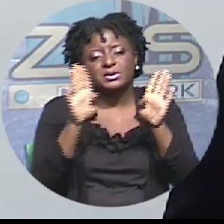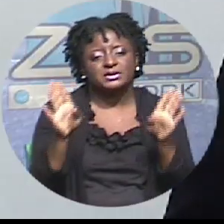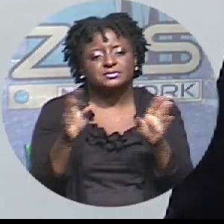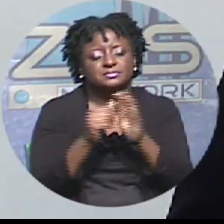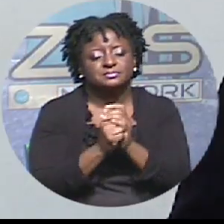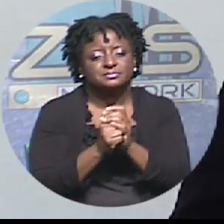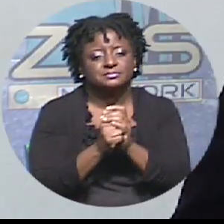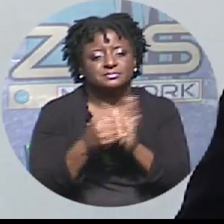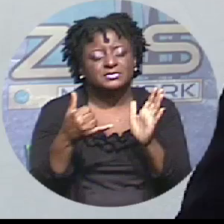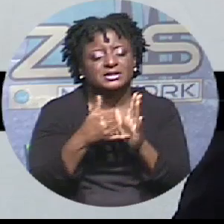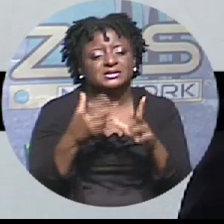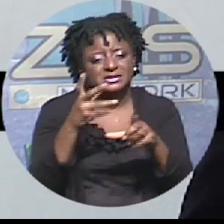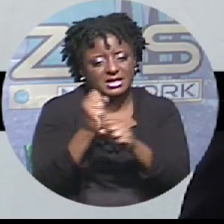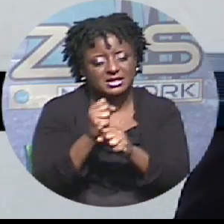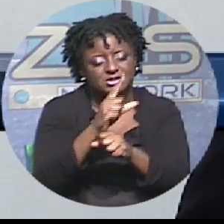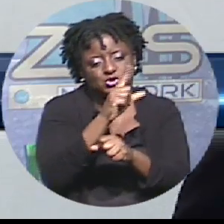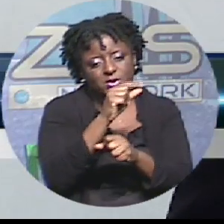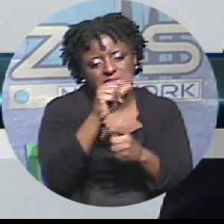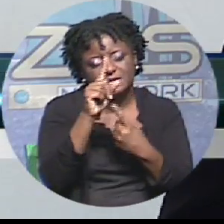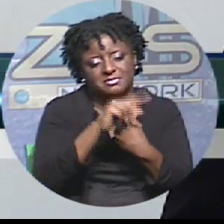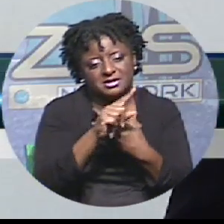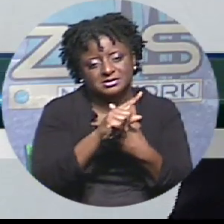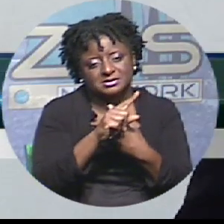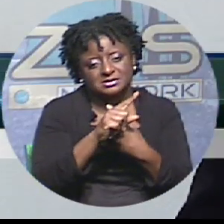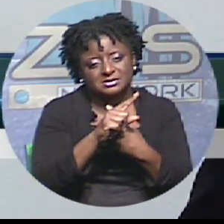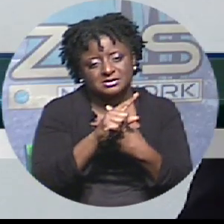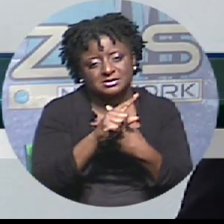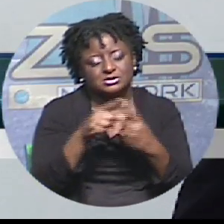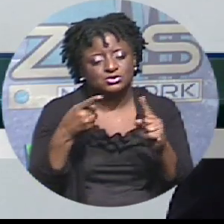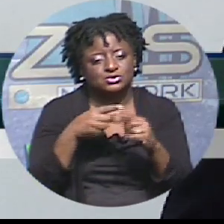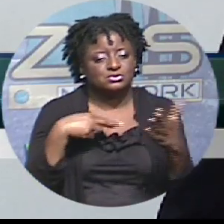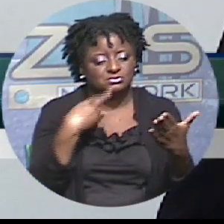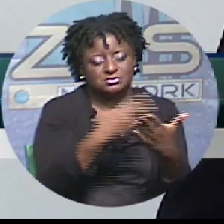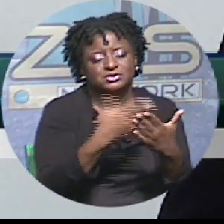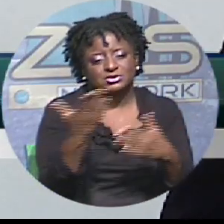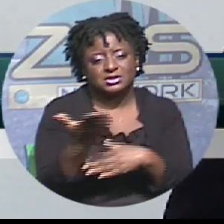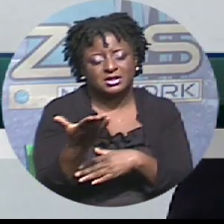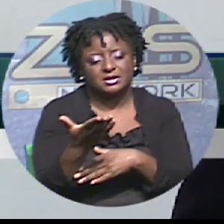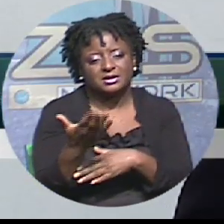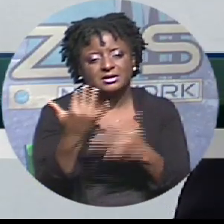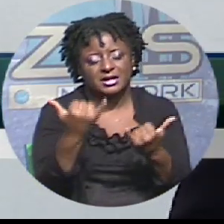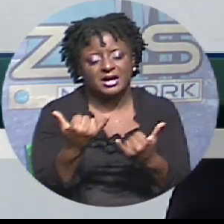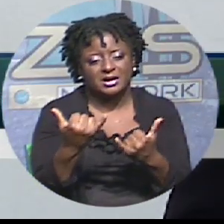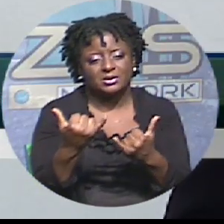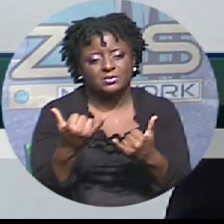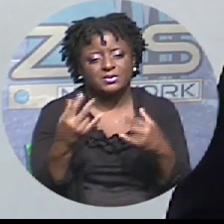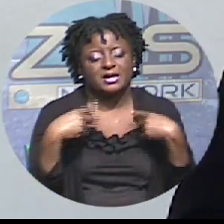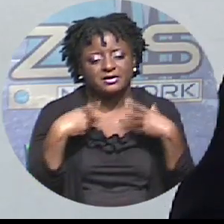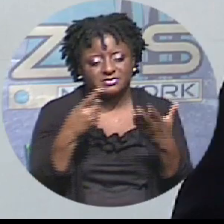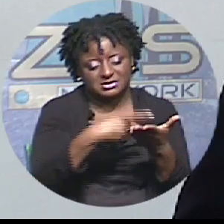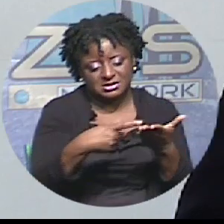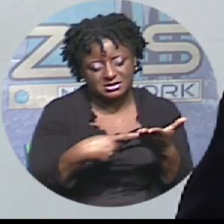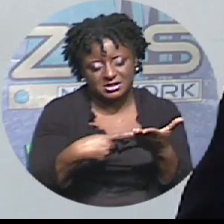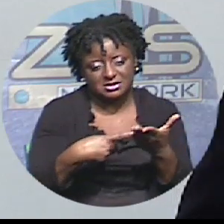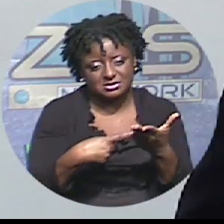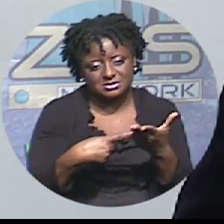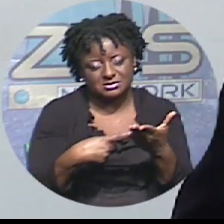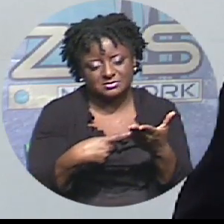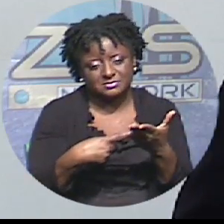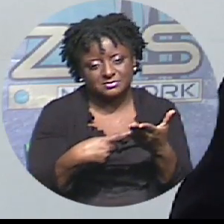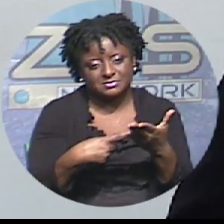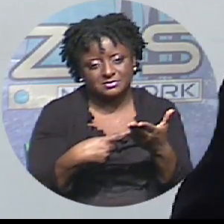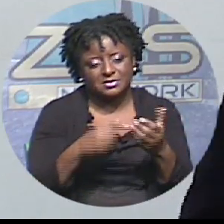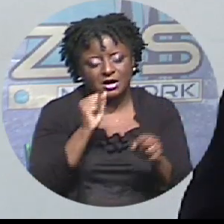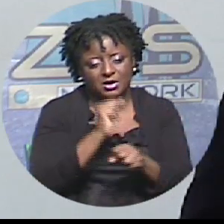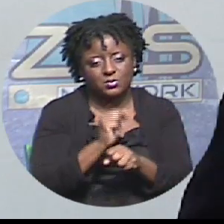know, it's taken 20 months to get to the point that we're at now. Now we get to the details and work out the various situations